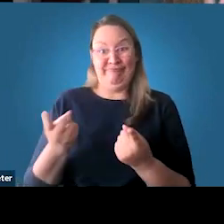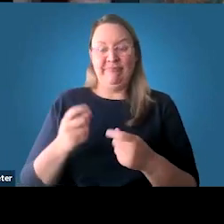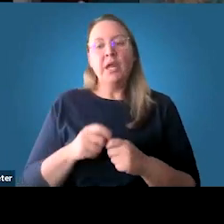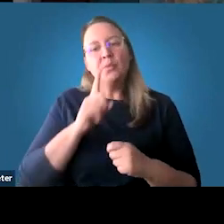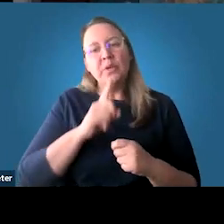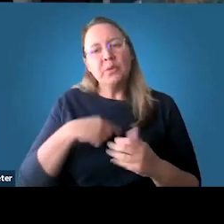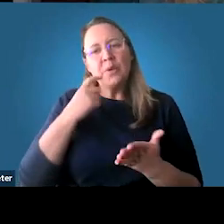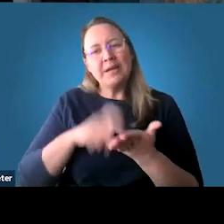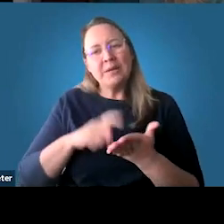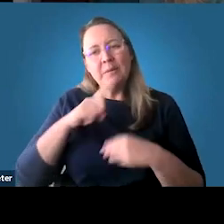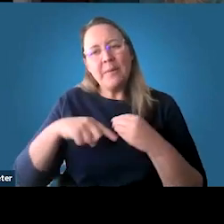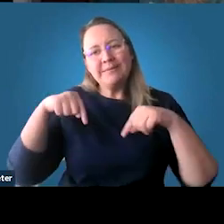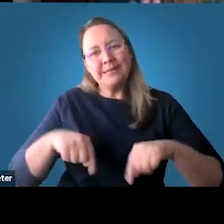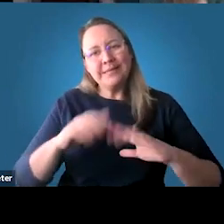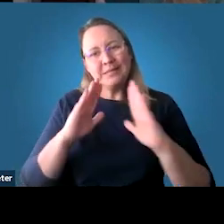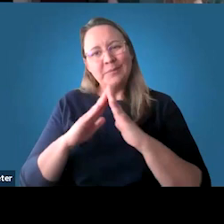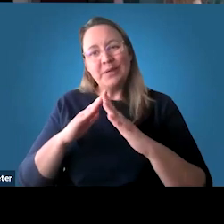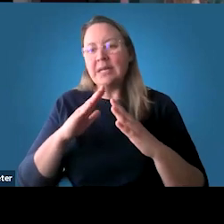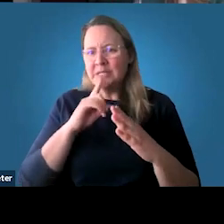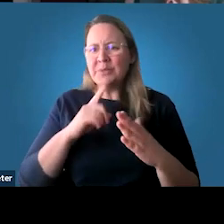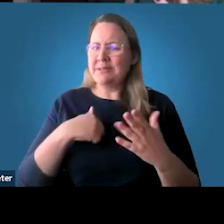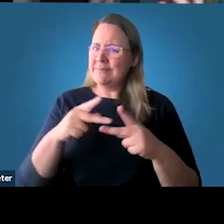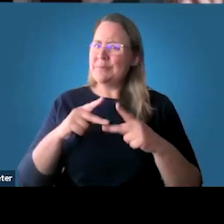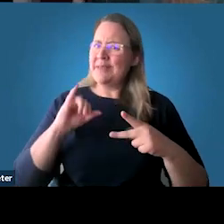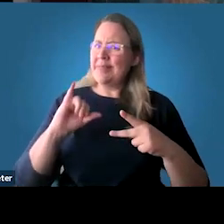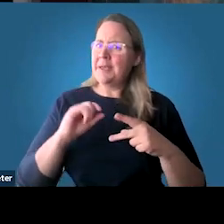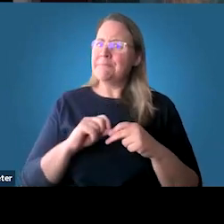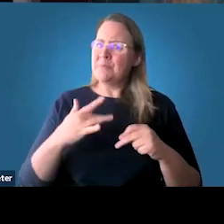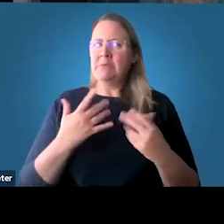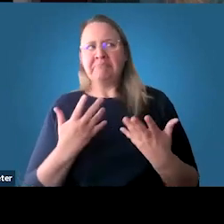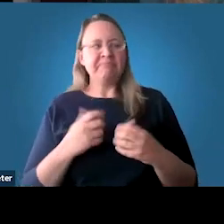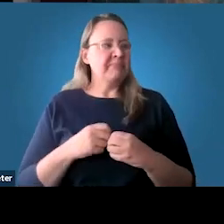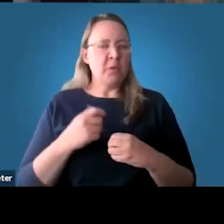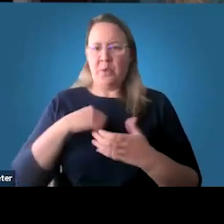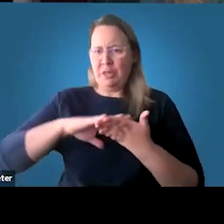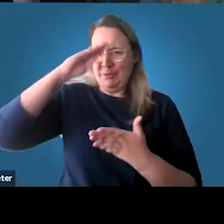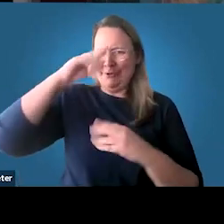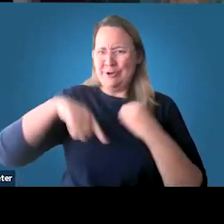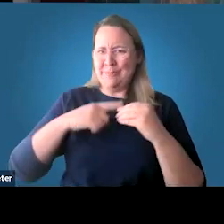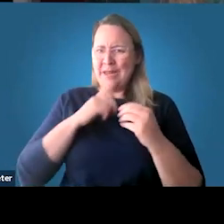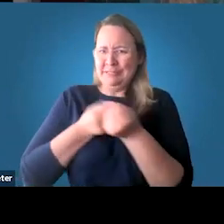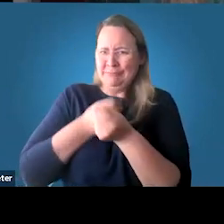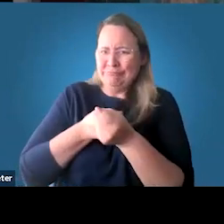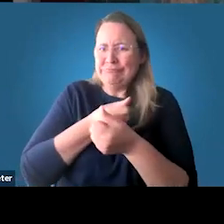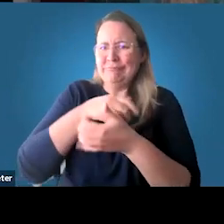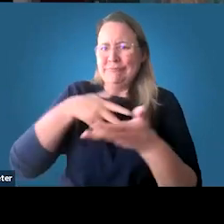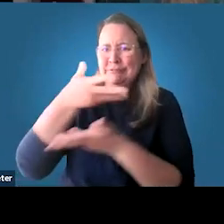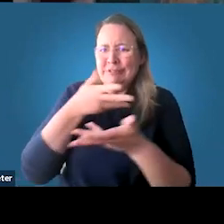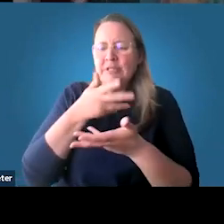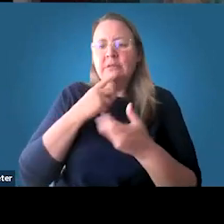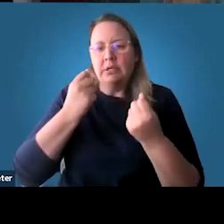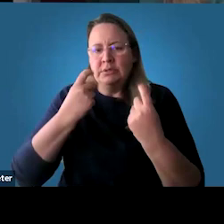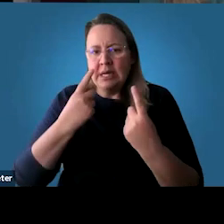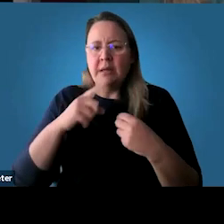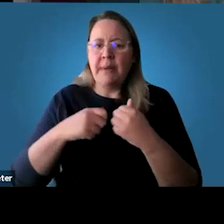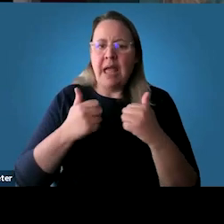the things that I love about this community is that it's a place where we can not only learn about and support each other in understanding